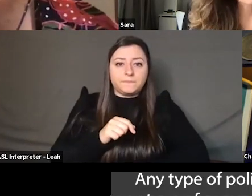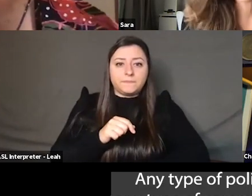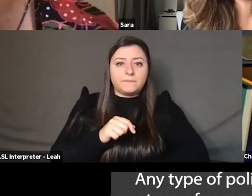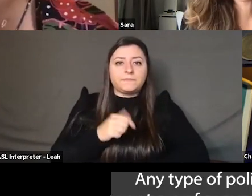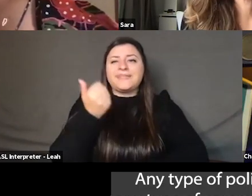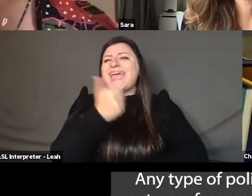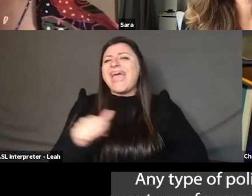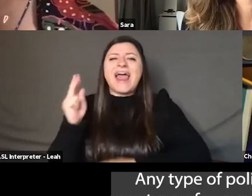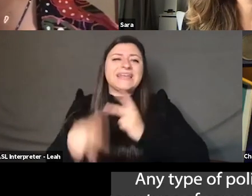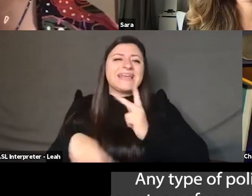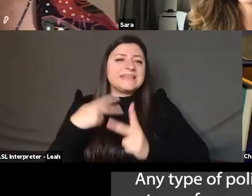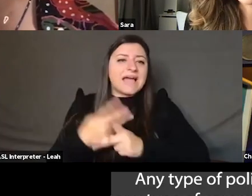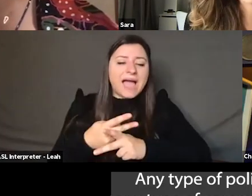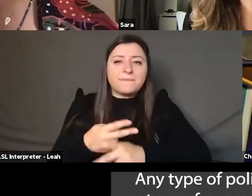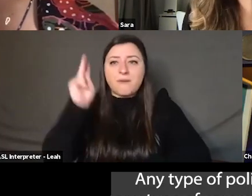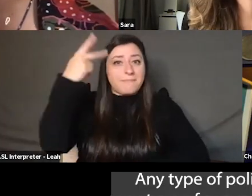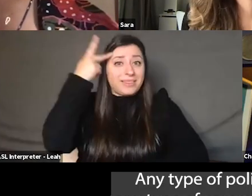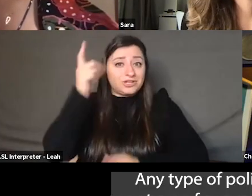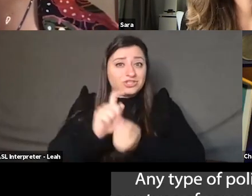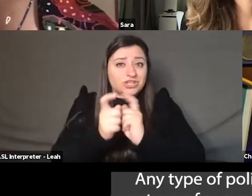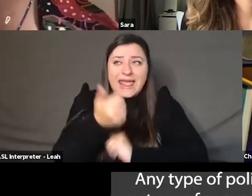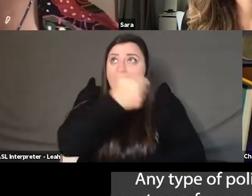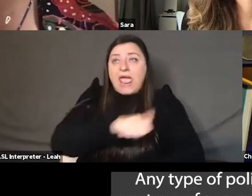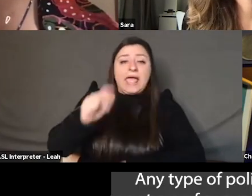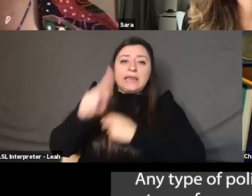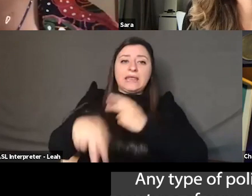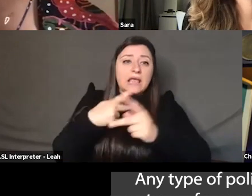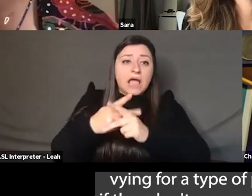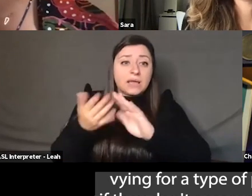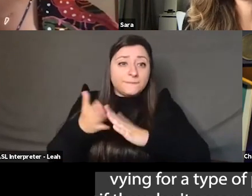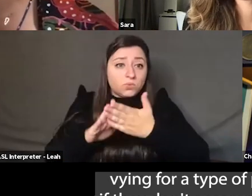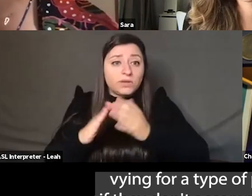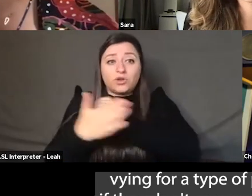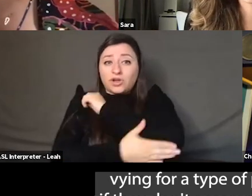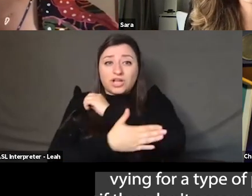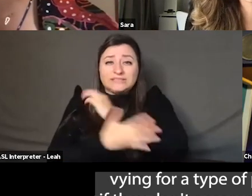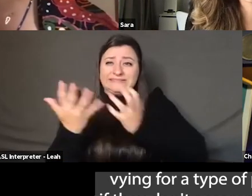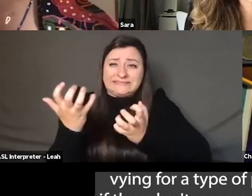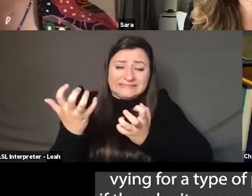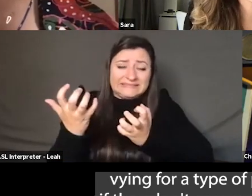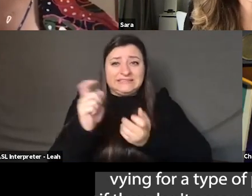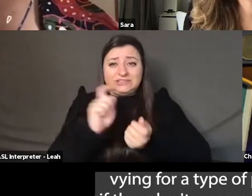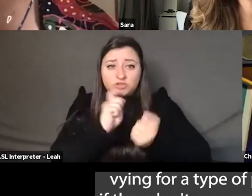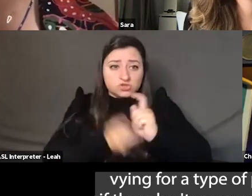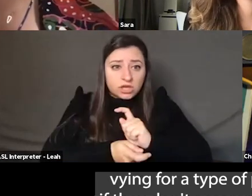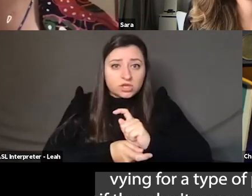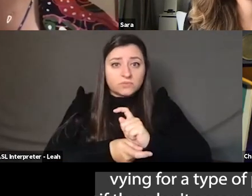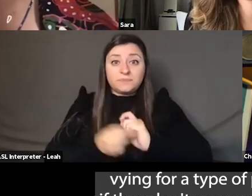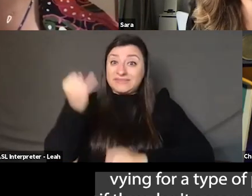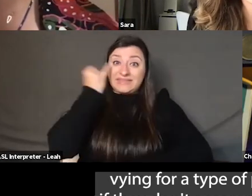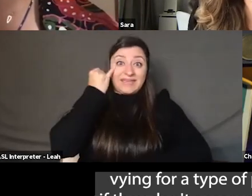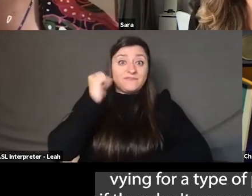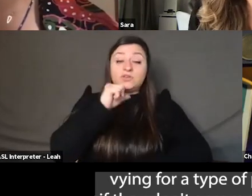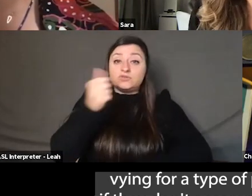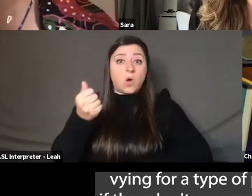any type of political change, any type of community or country vying for a type of political change, if they don't